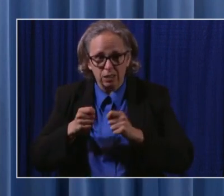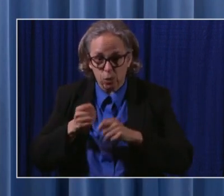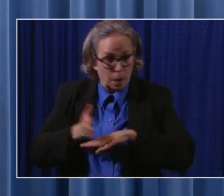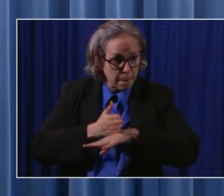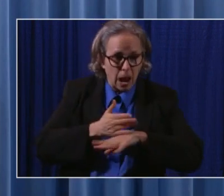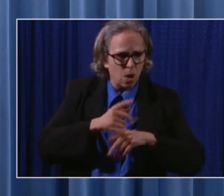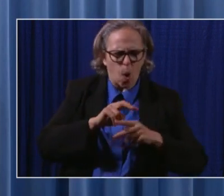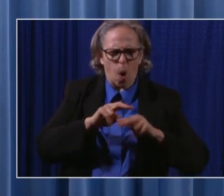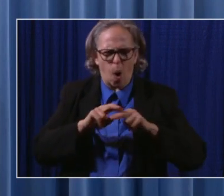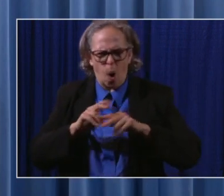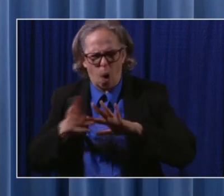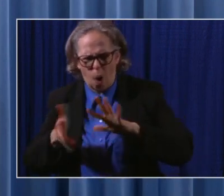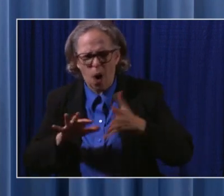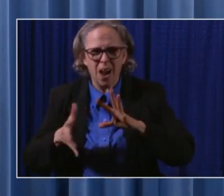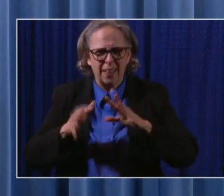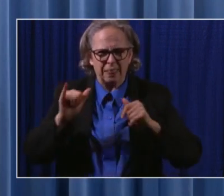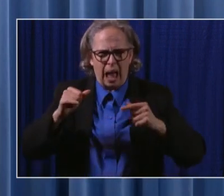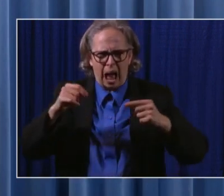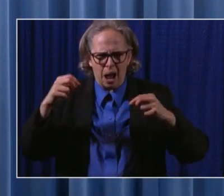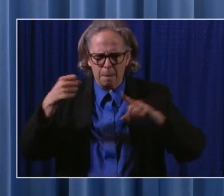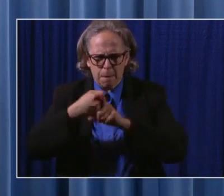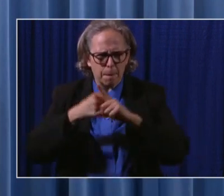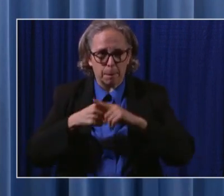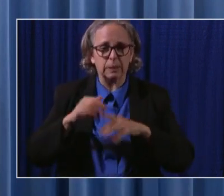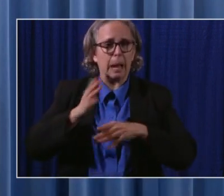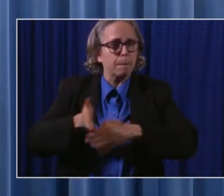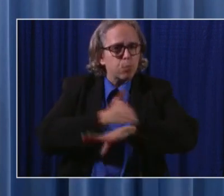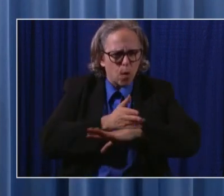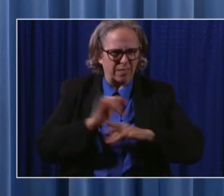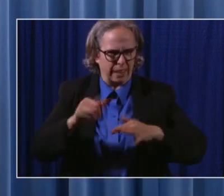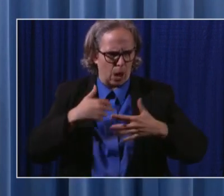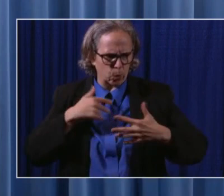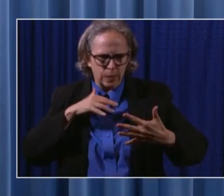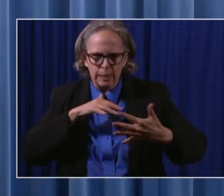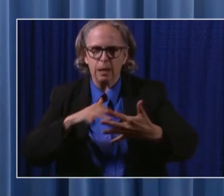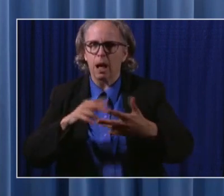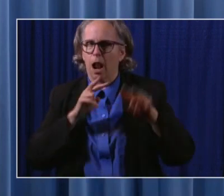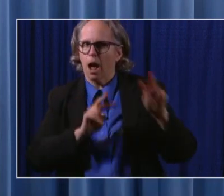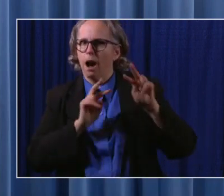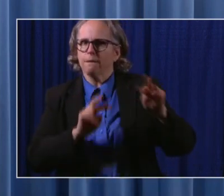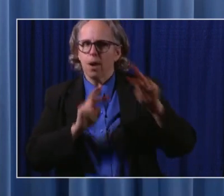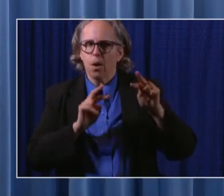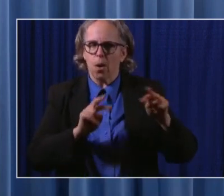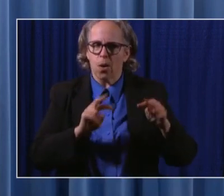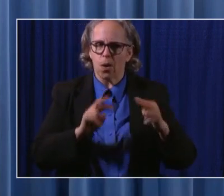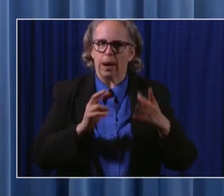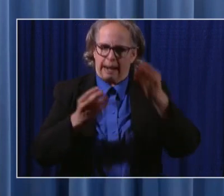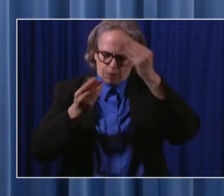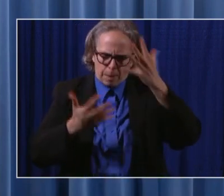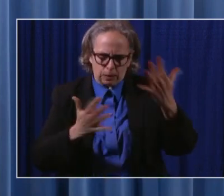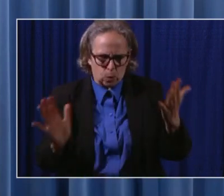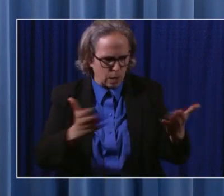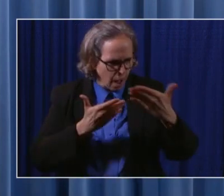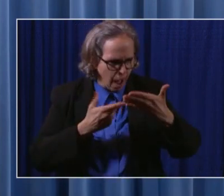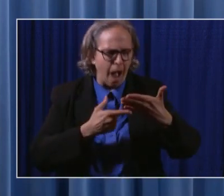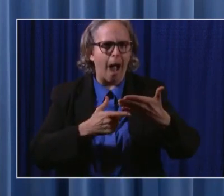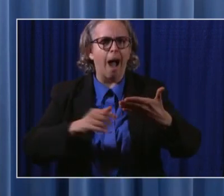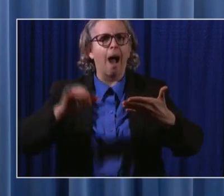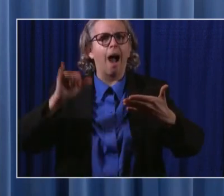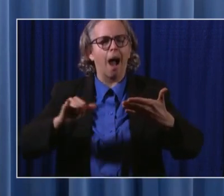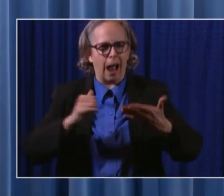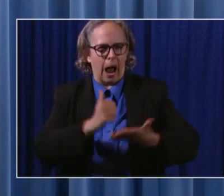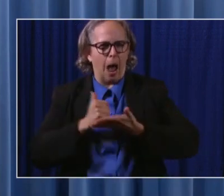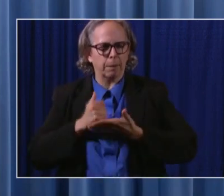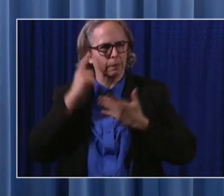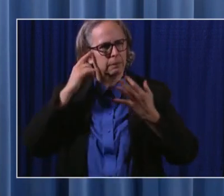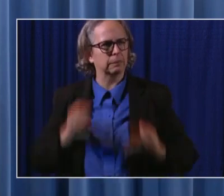behind it, because no one's done the study. So when that study comes back, we are going to know more, and I'm sure we will go back out into the